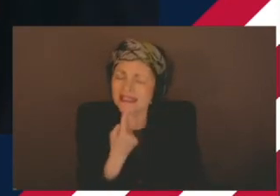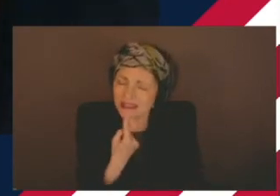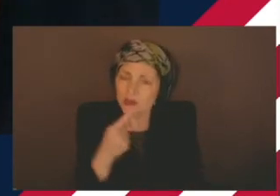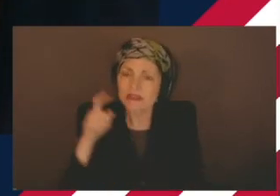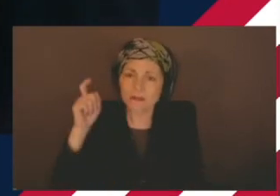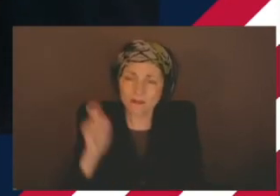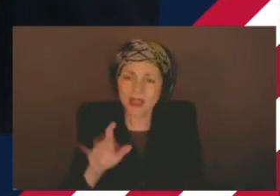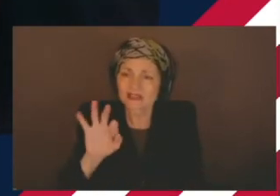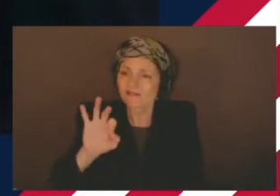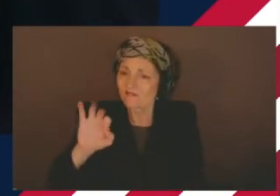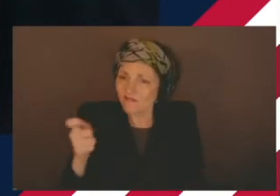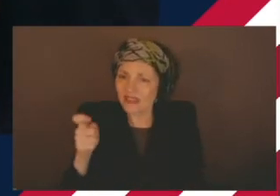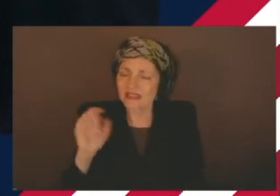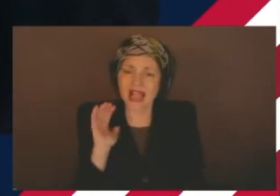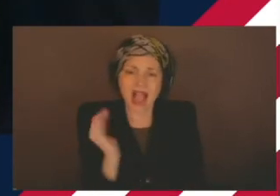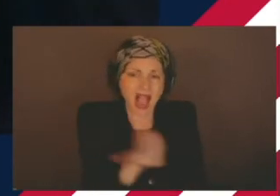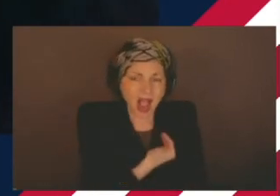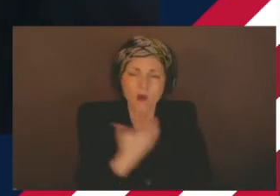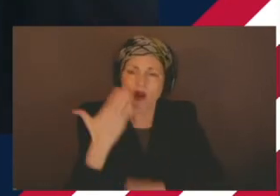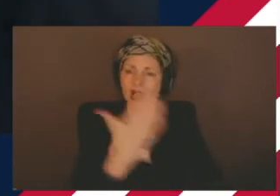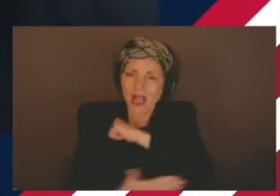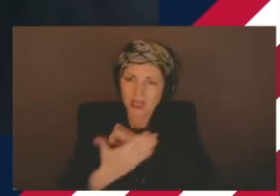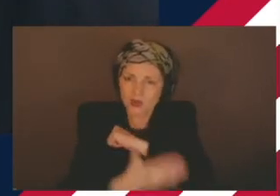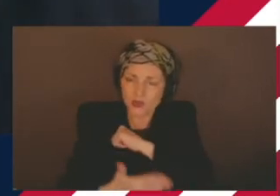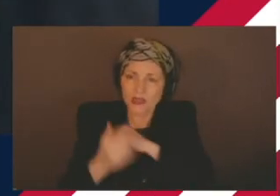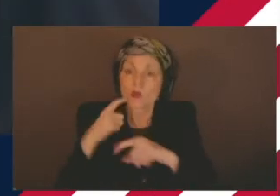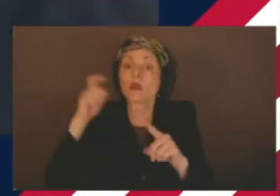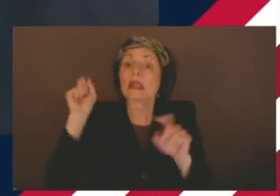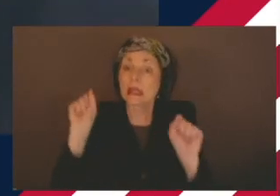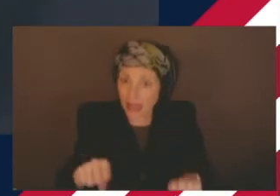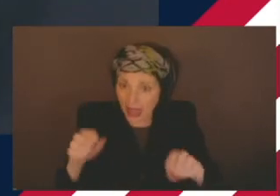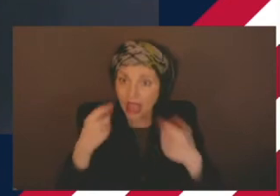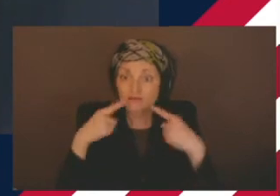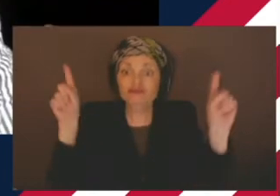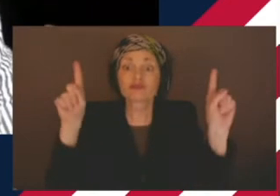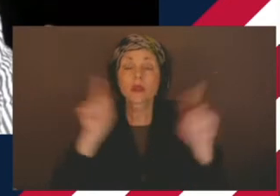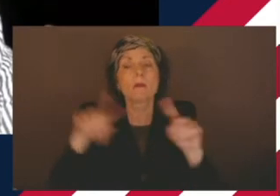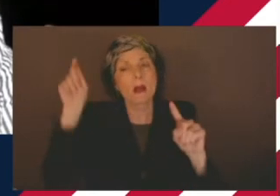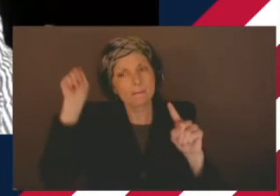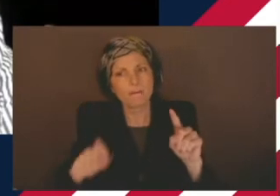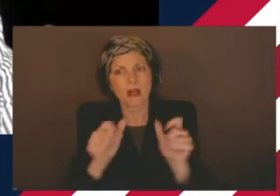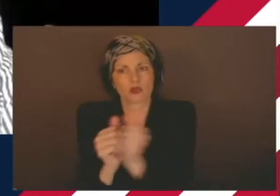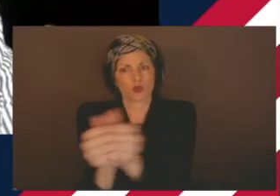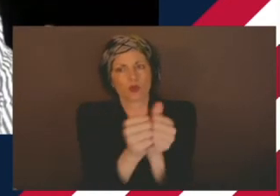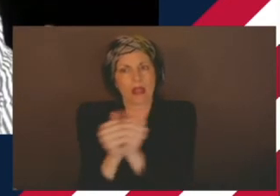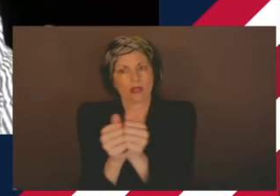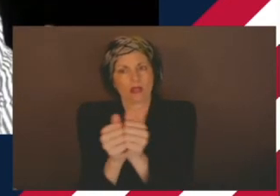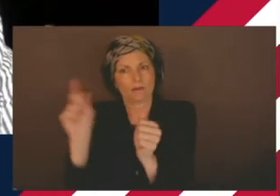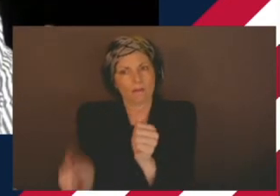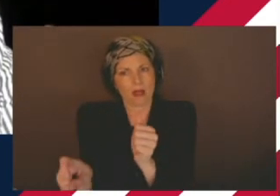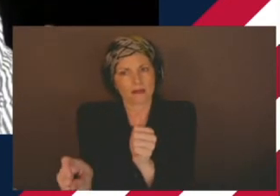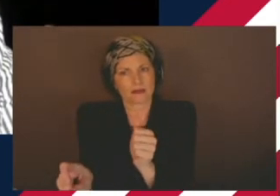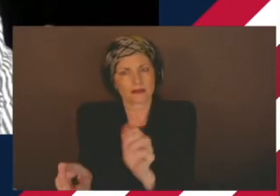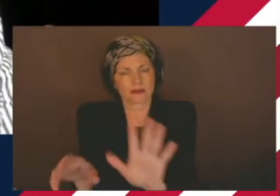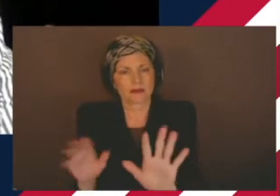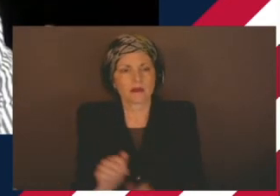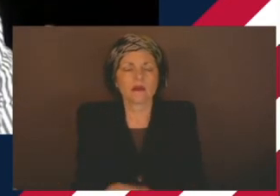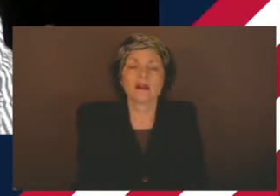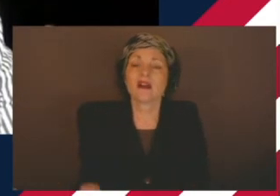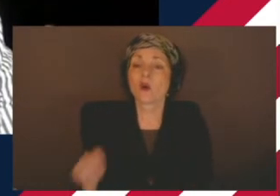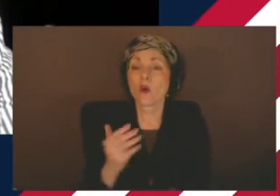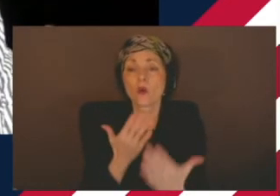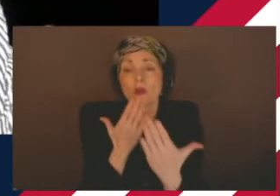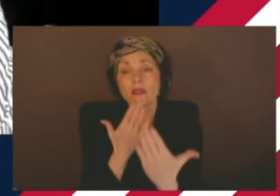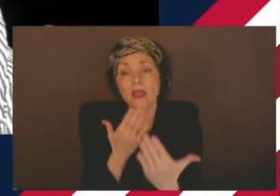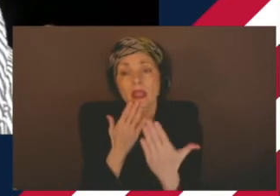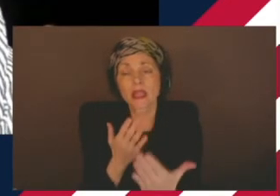We can do it, but we must do it together. Thank you so much, Reverend Barber. Next, we have,